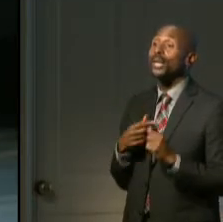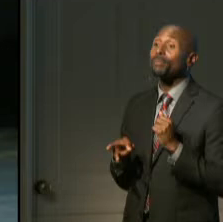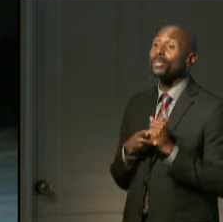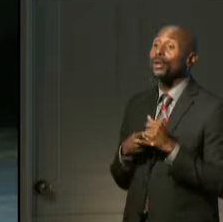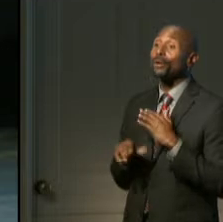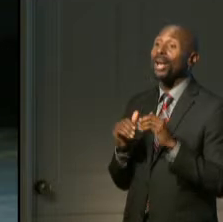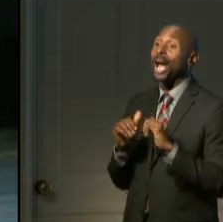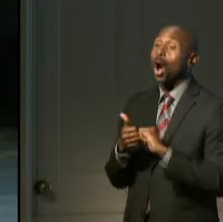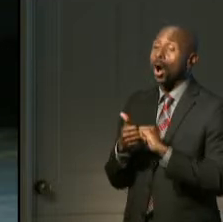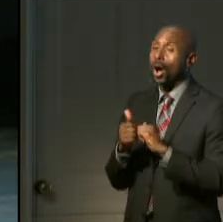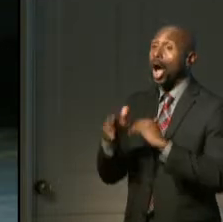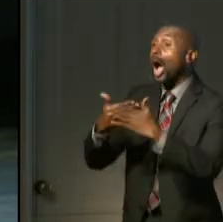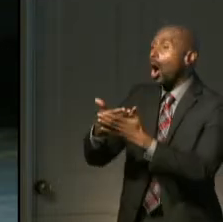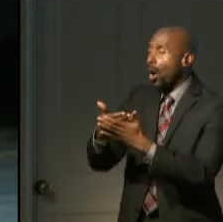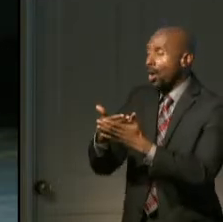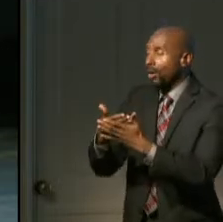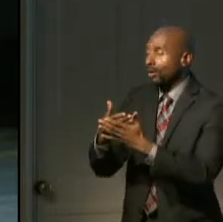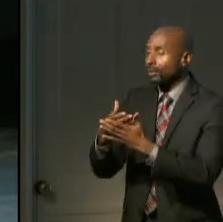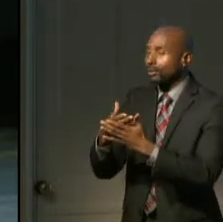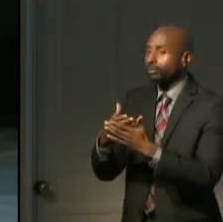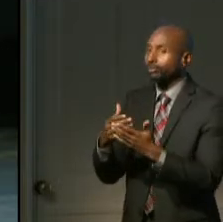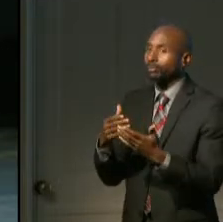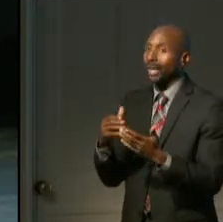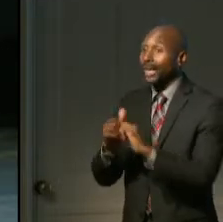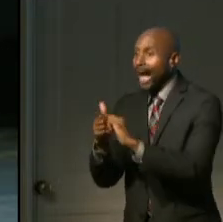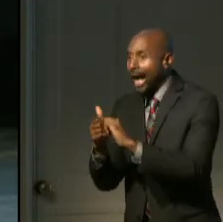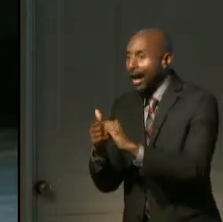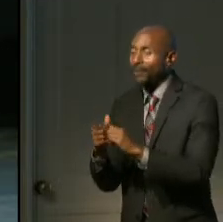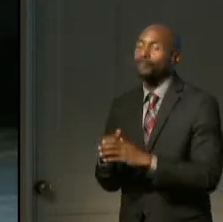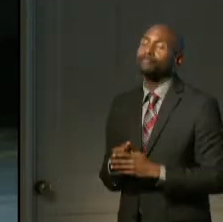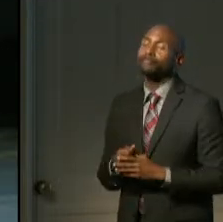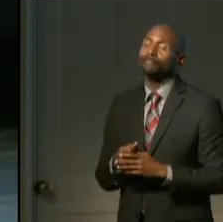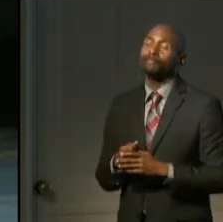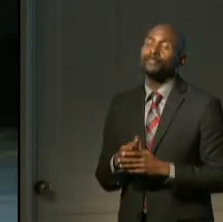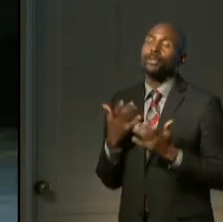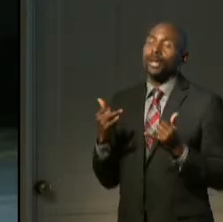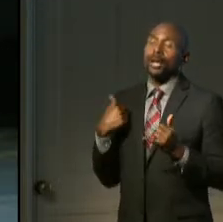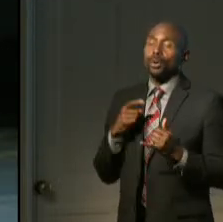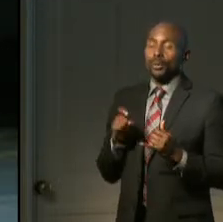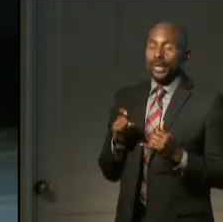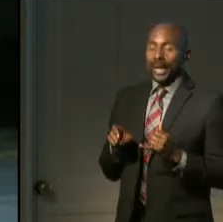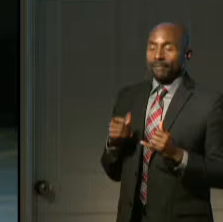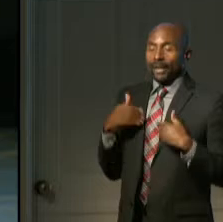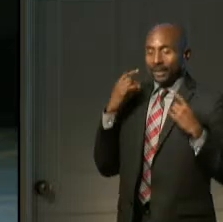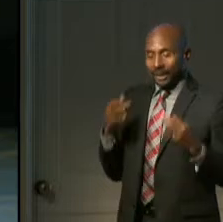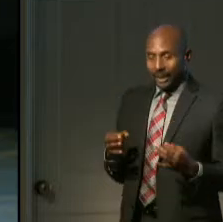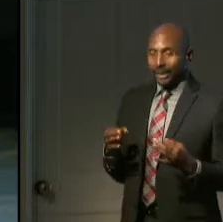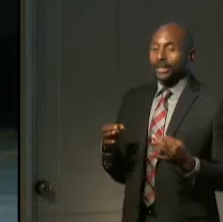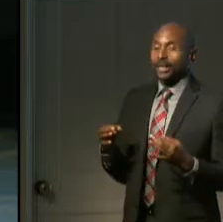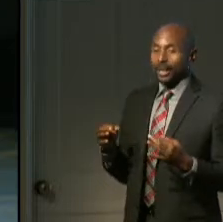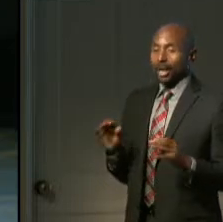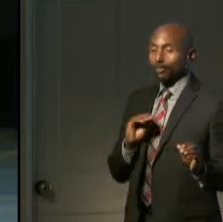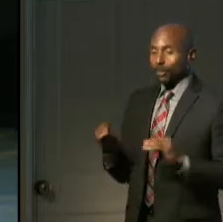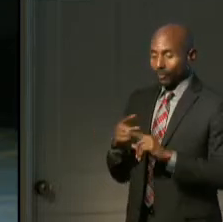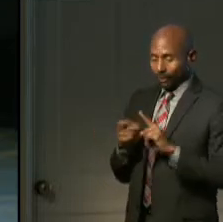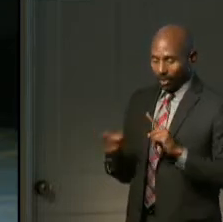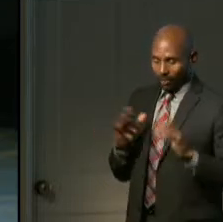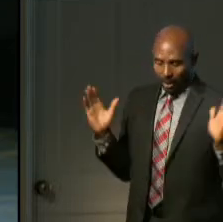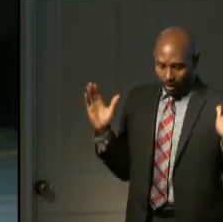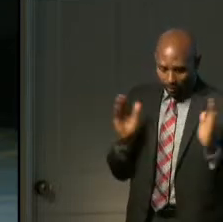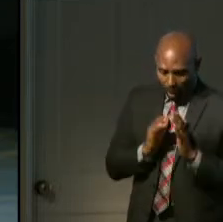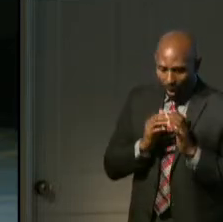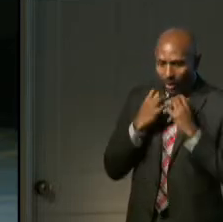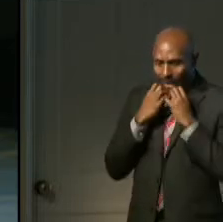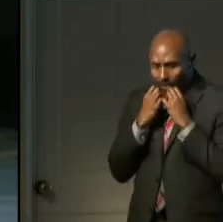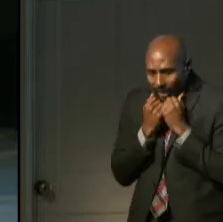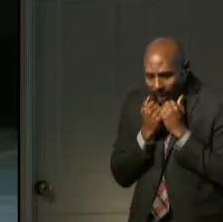new kind of version of that decision of going from this very small and